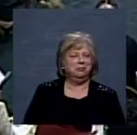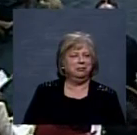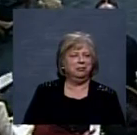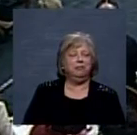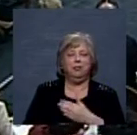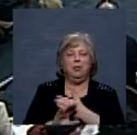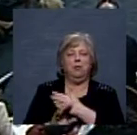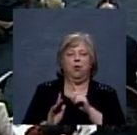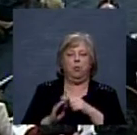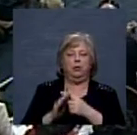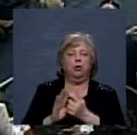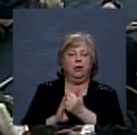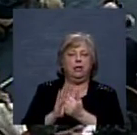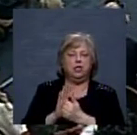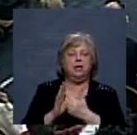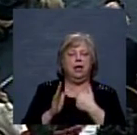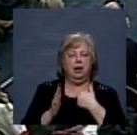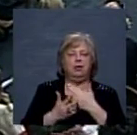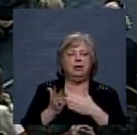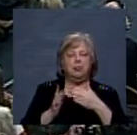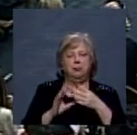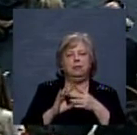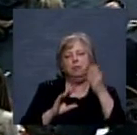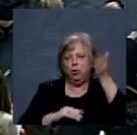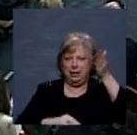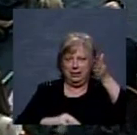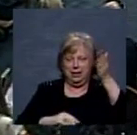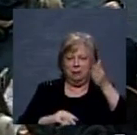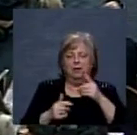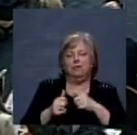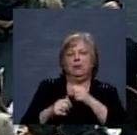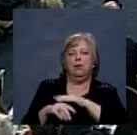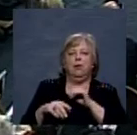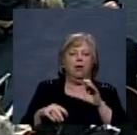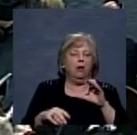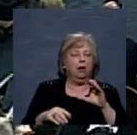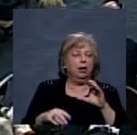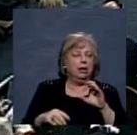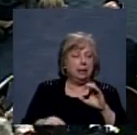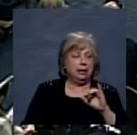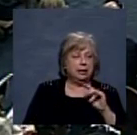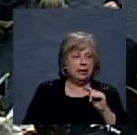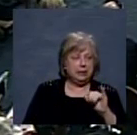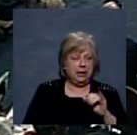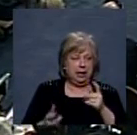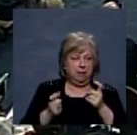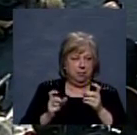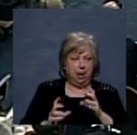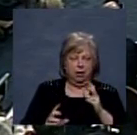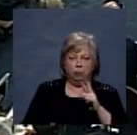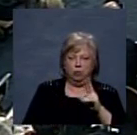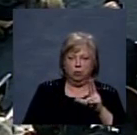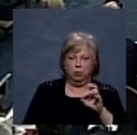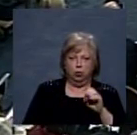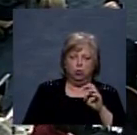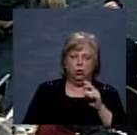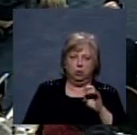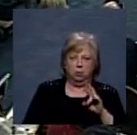Before we get into the agenda, we have some presentations to make. Let me call on our city manager, Bruce Moore, for an employee retirement